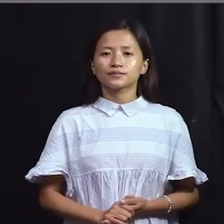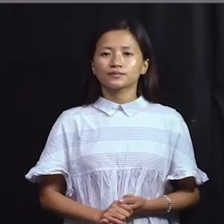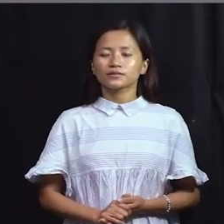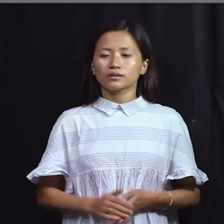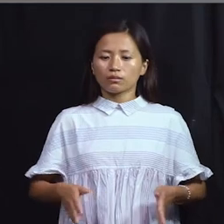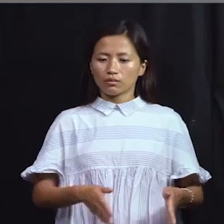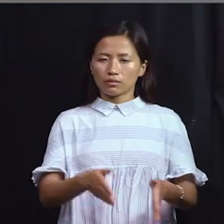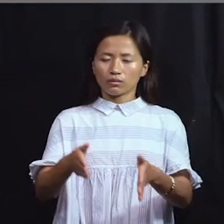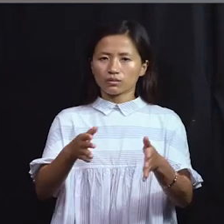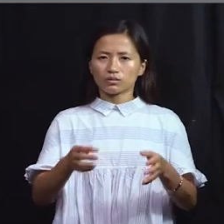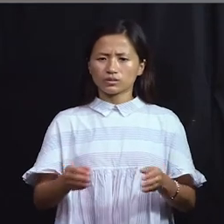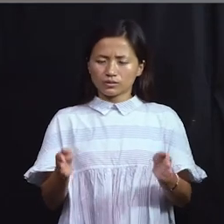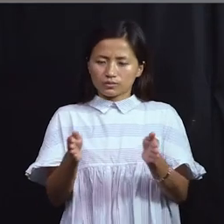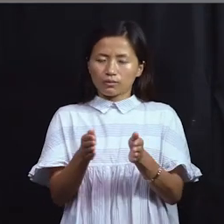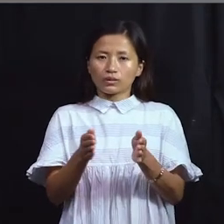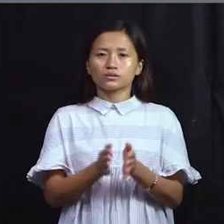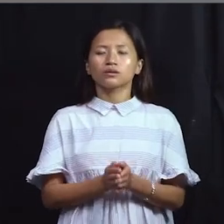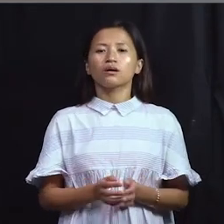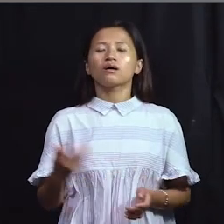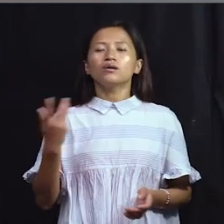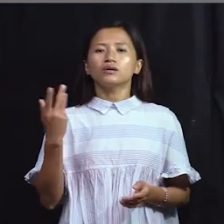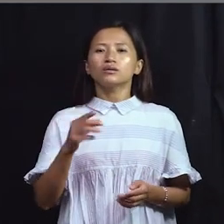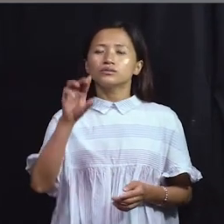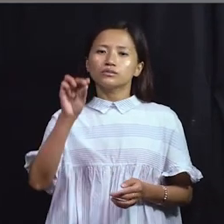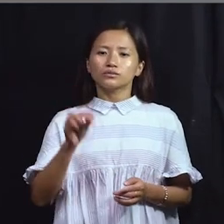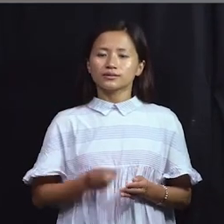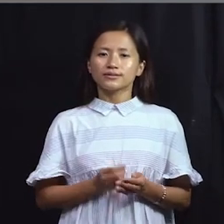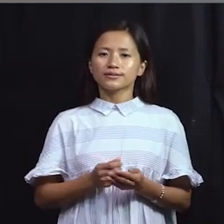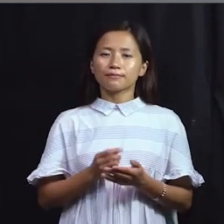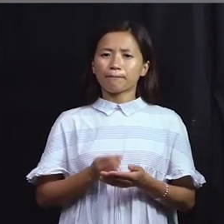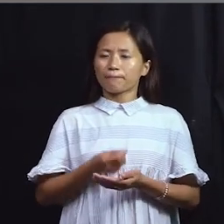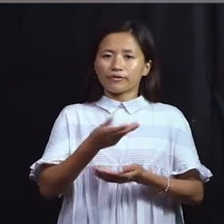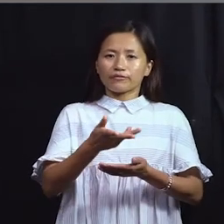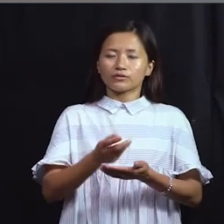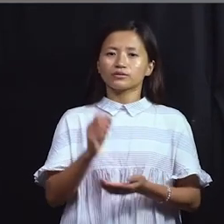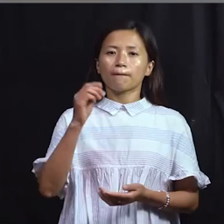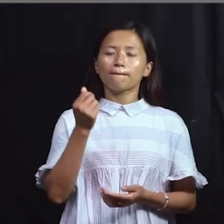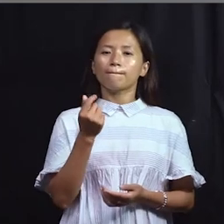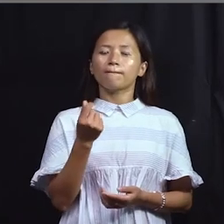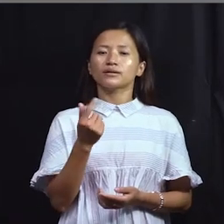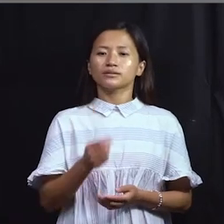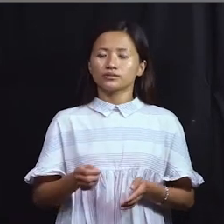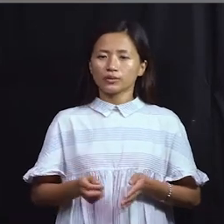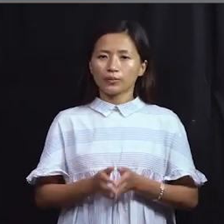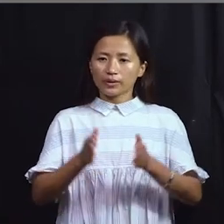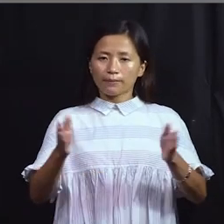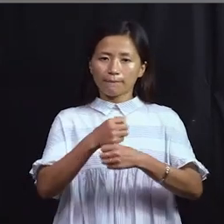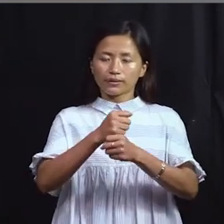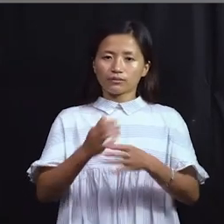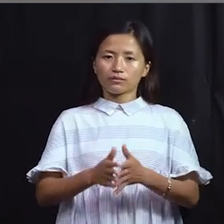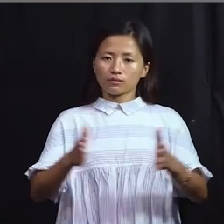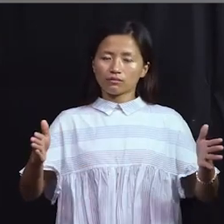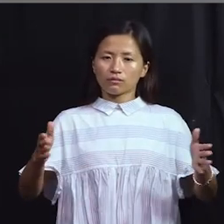the roads are a little small, so how do we spend money in order to make the roads bigger? Or